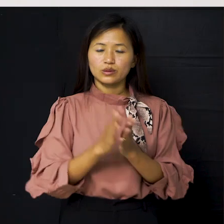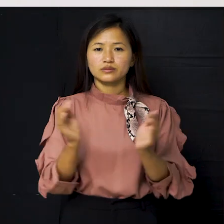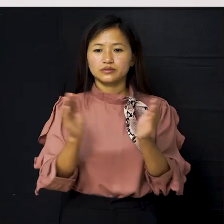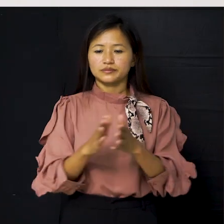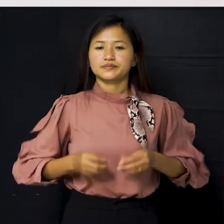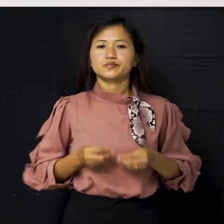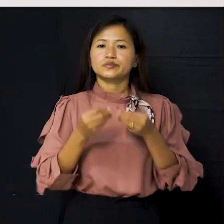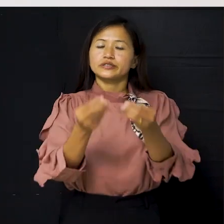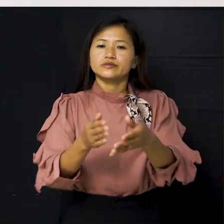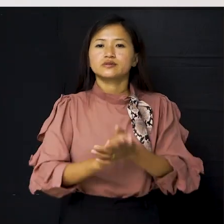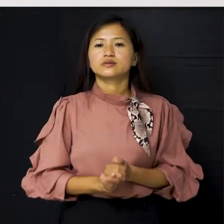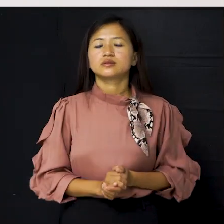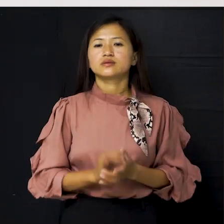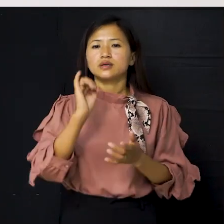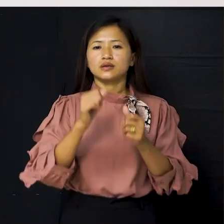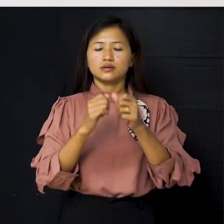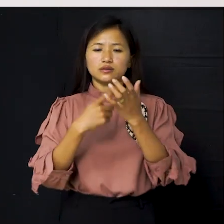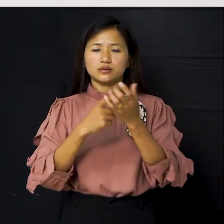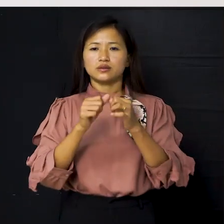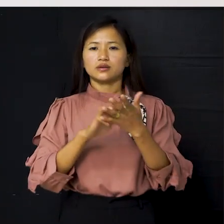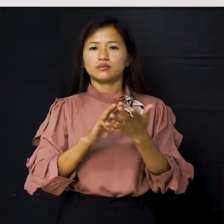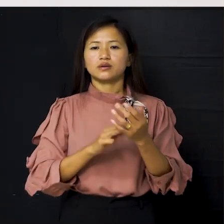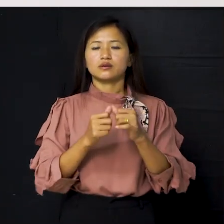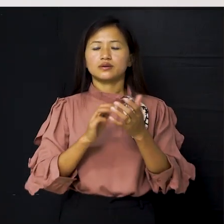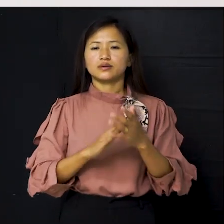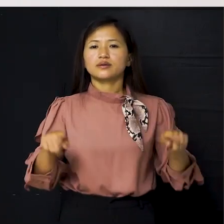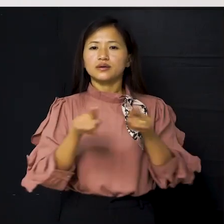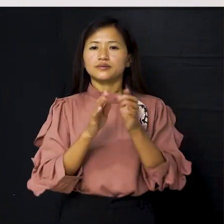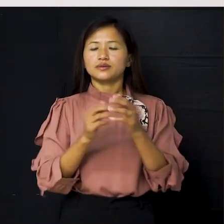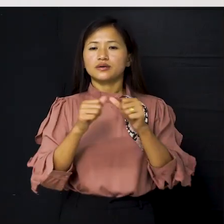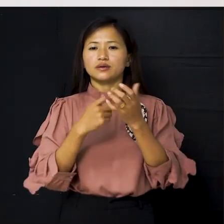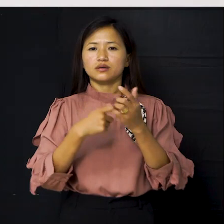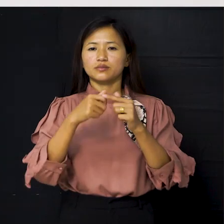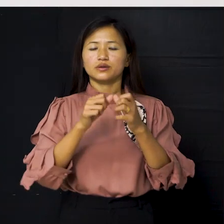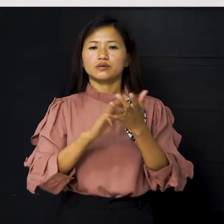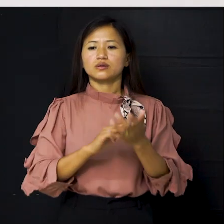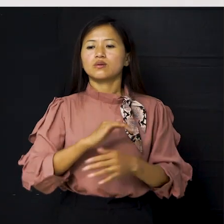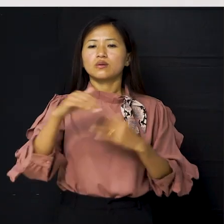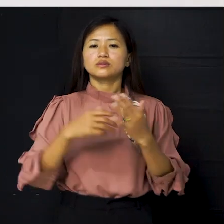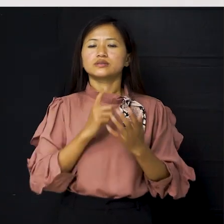in this Ain-i-Akbari and Akbarnama. So this is how all the